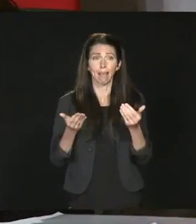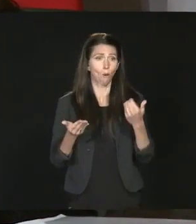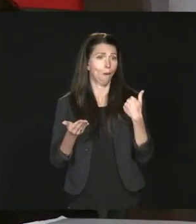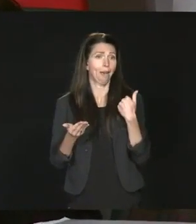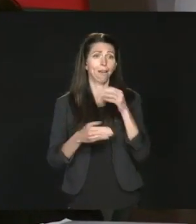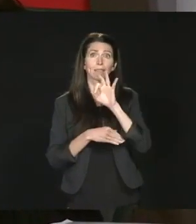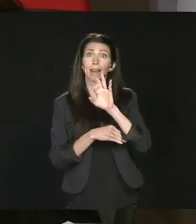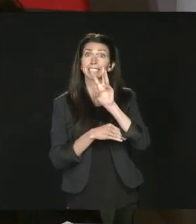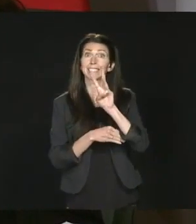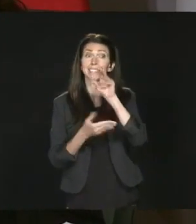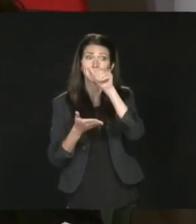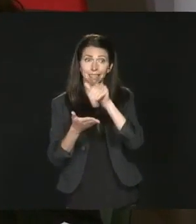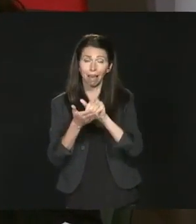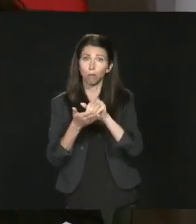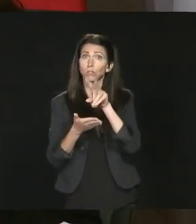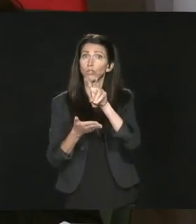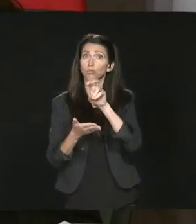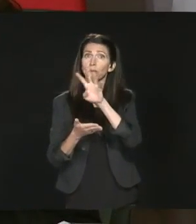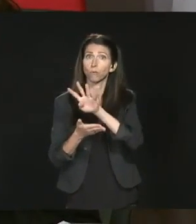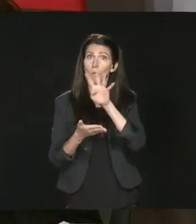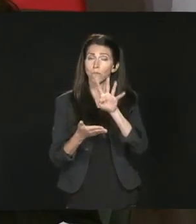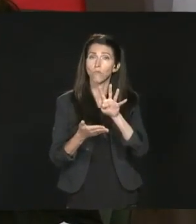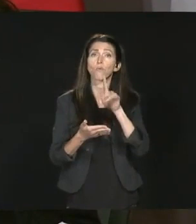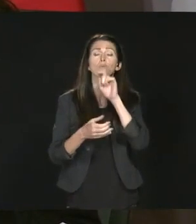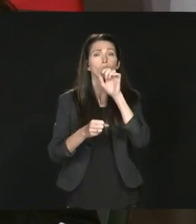96,244 confirmed cases, including